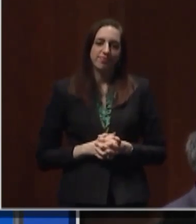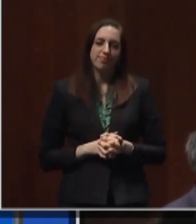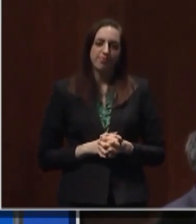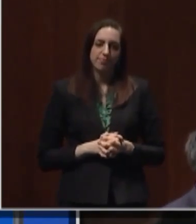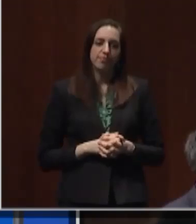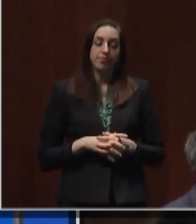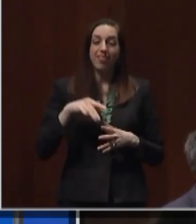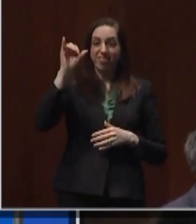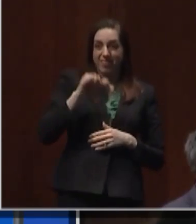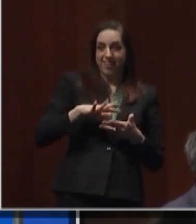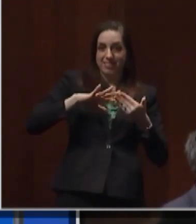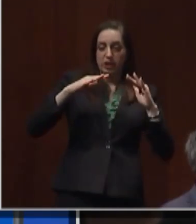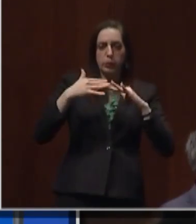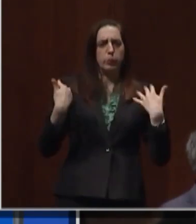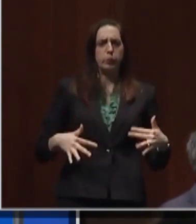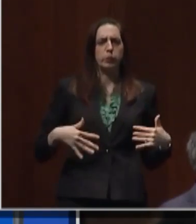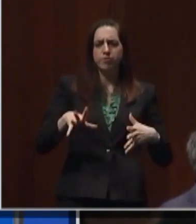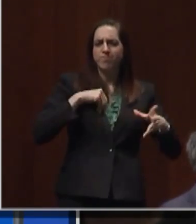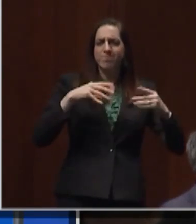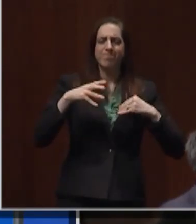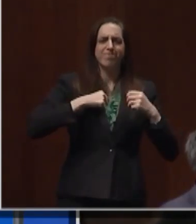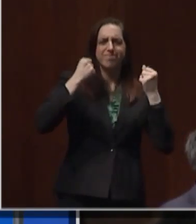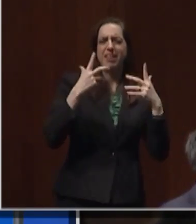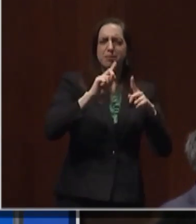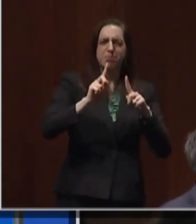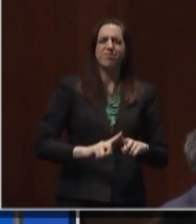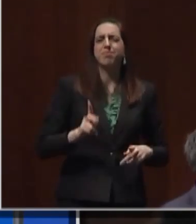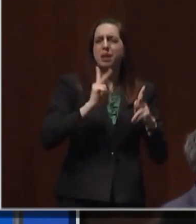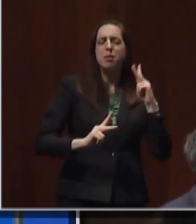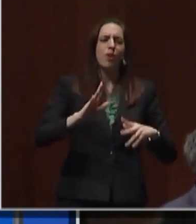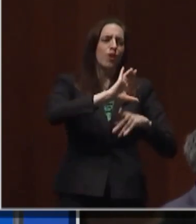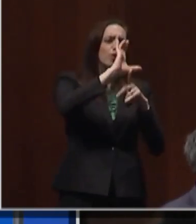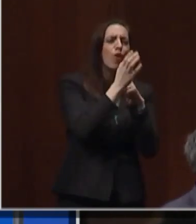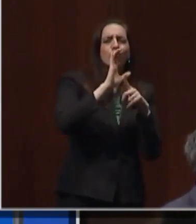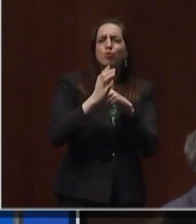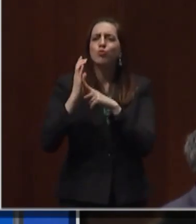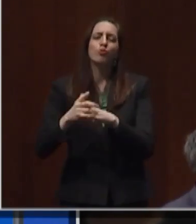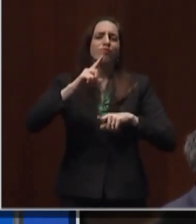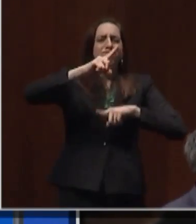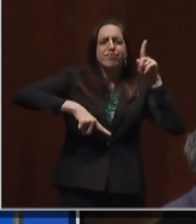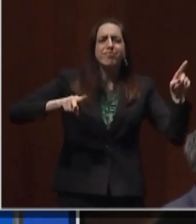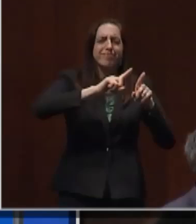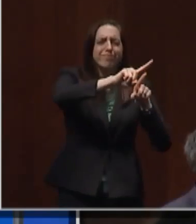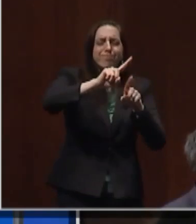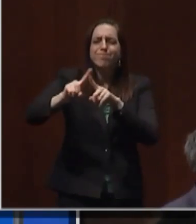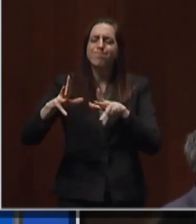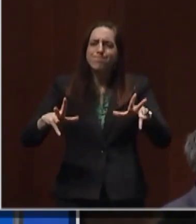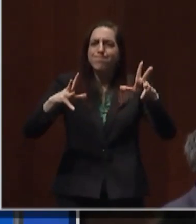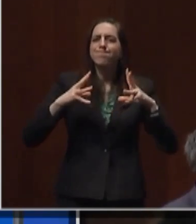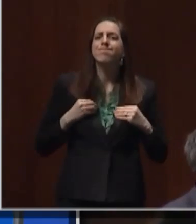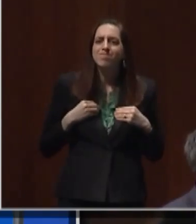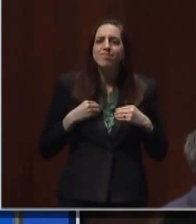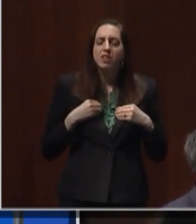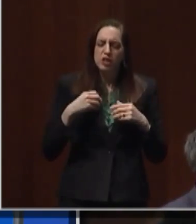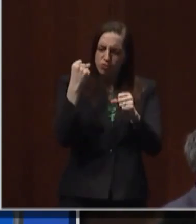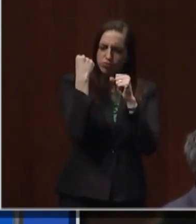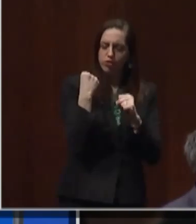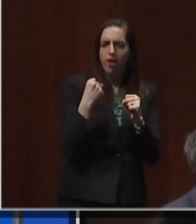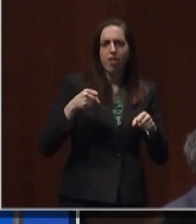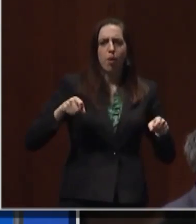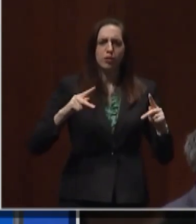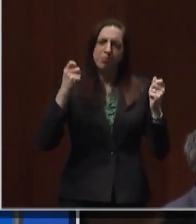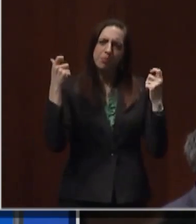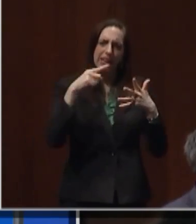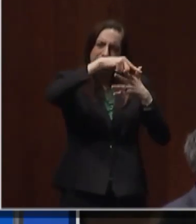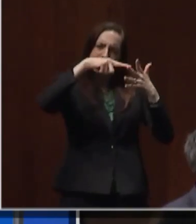A city that embraces diversity, culture, and differences, and sees that as our strength and opportunities.